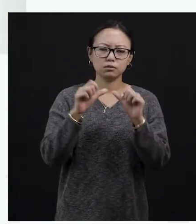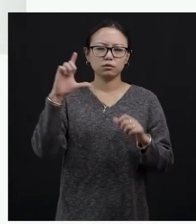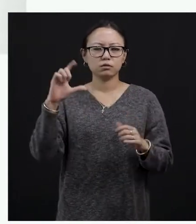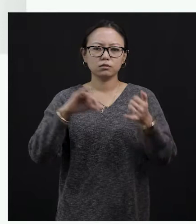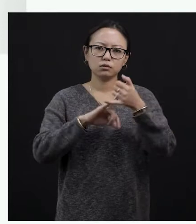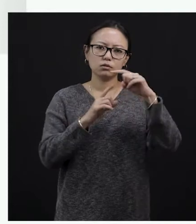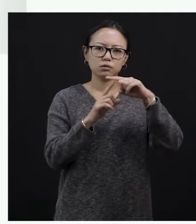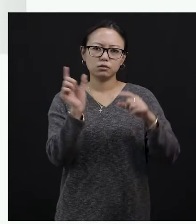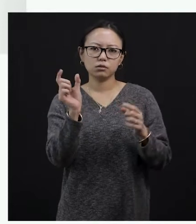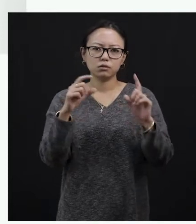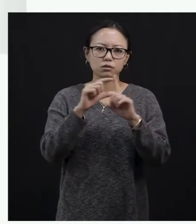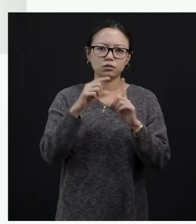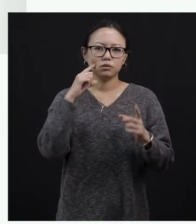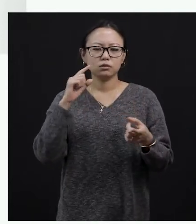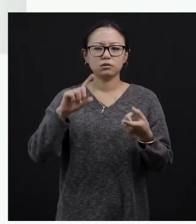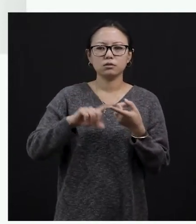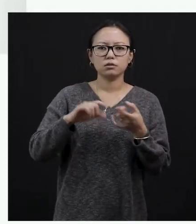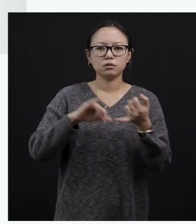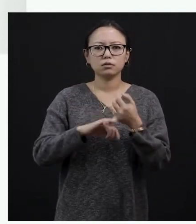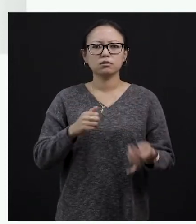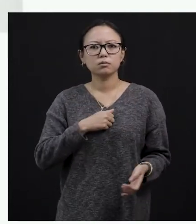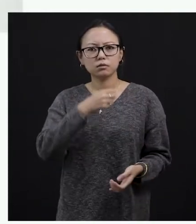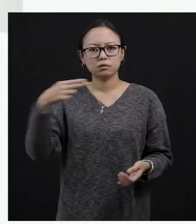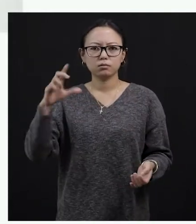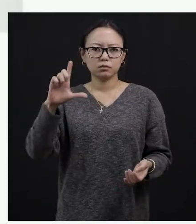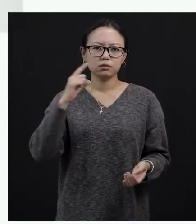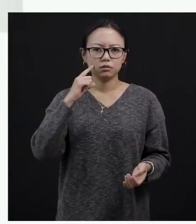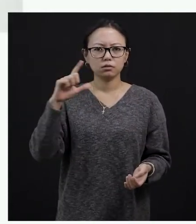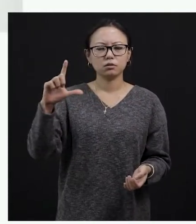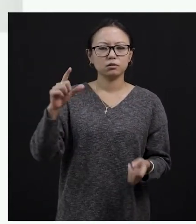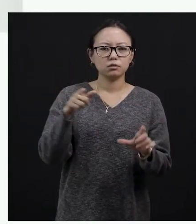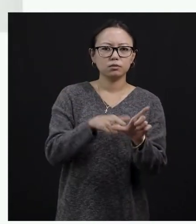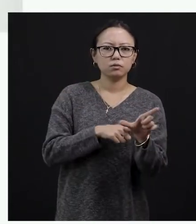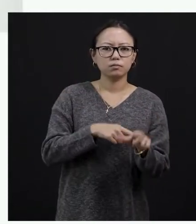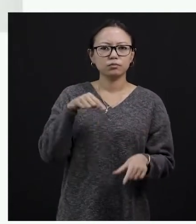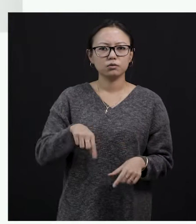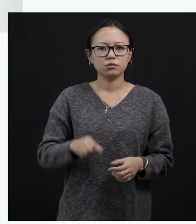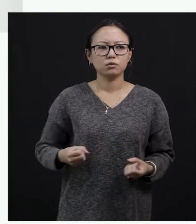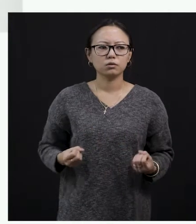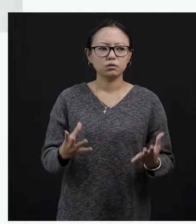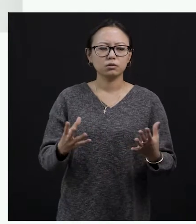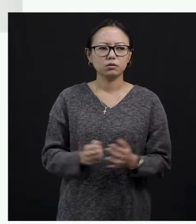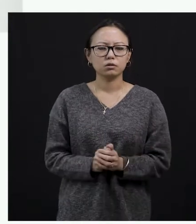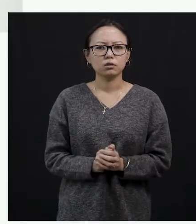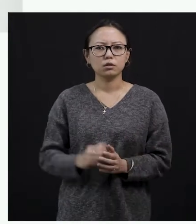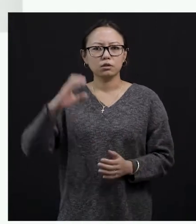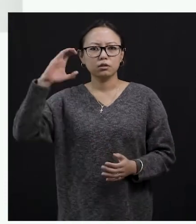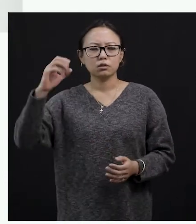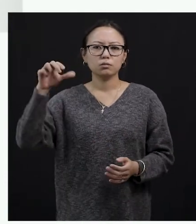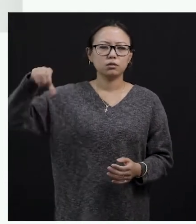to begin with another lesson that is from chapter 9, Keeping in Touch